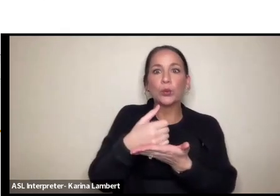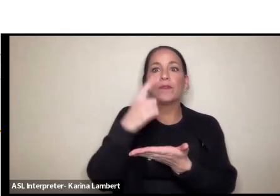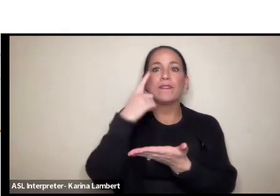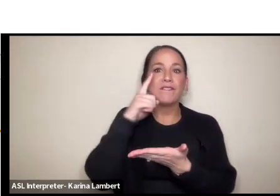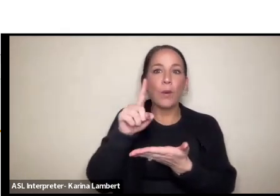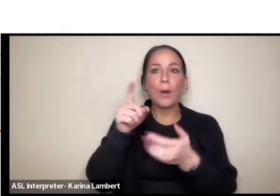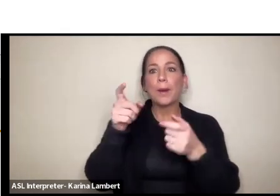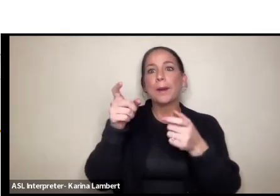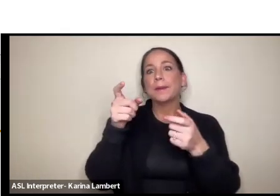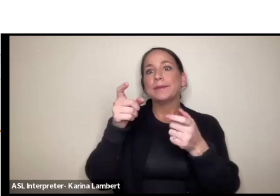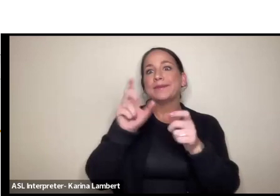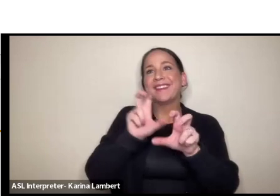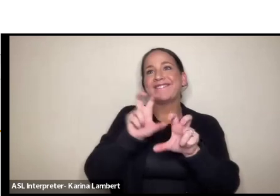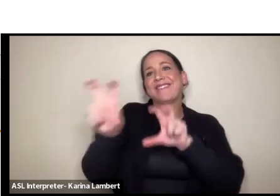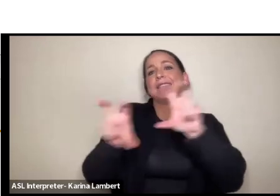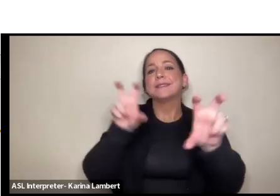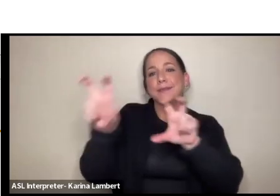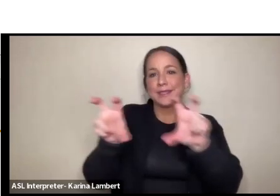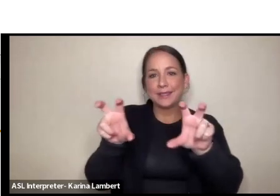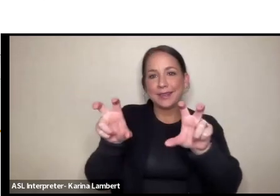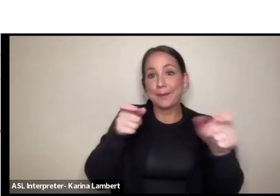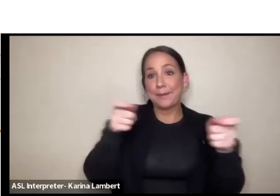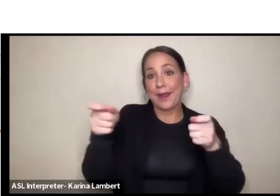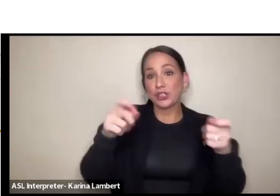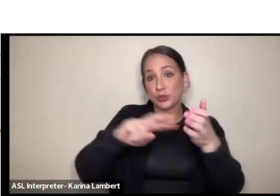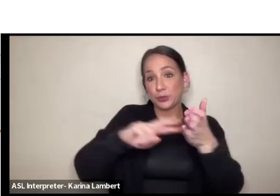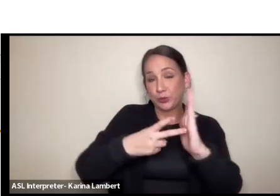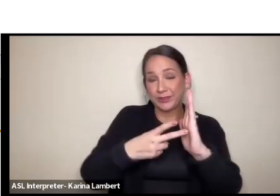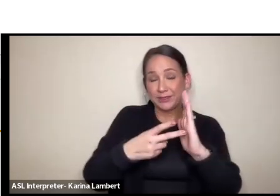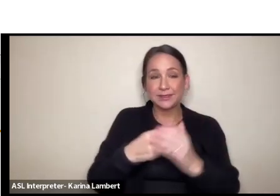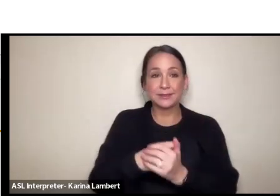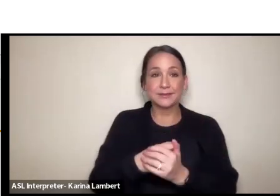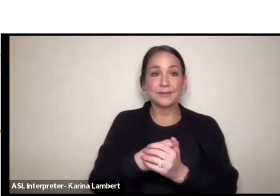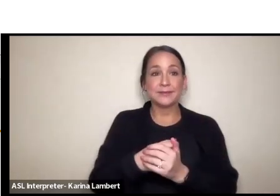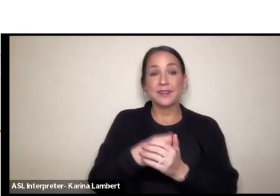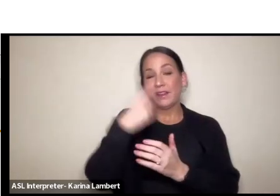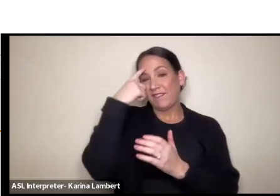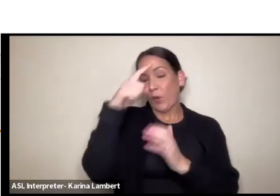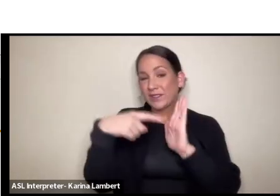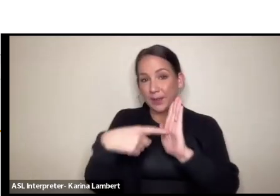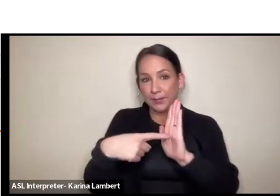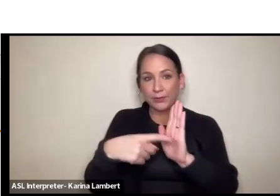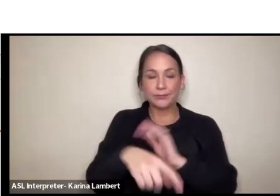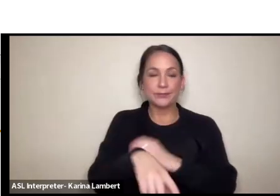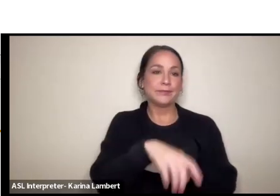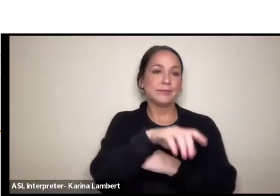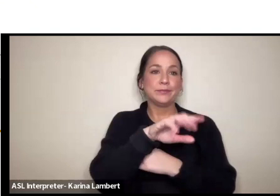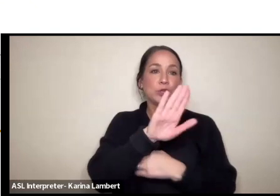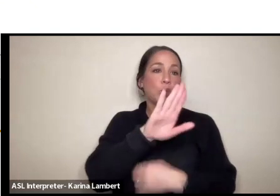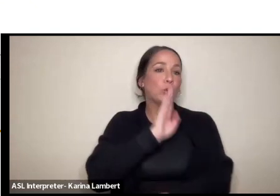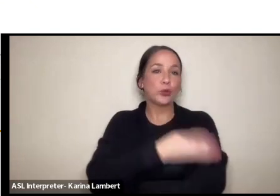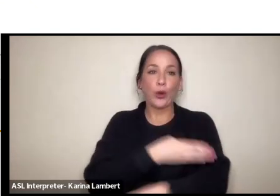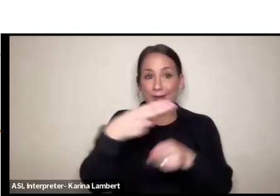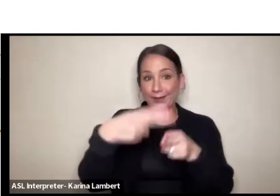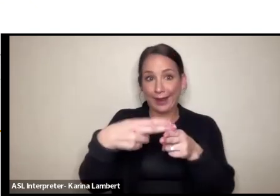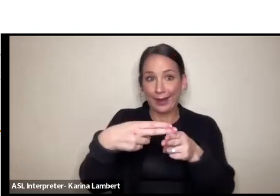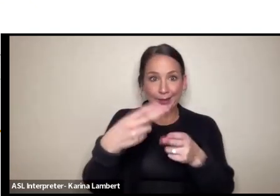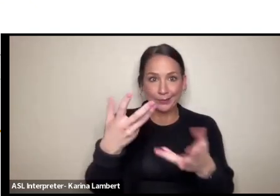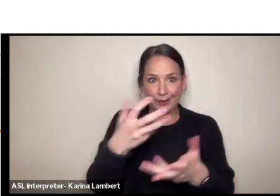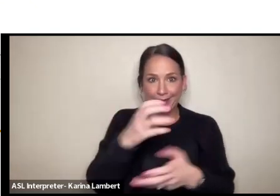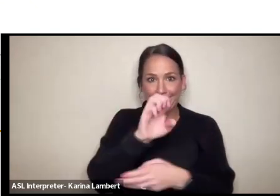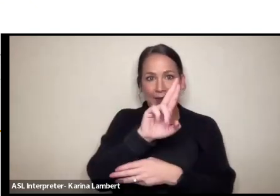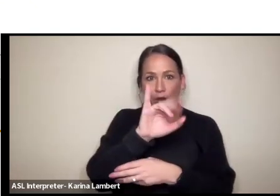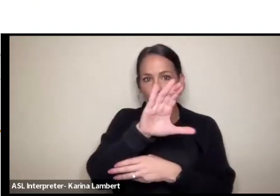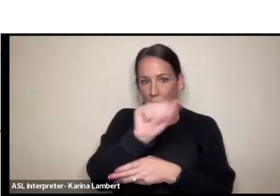purposes. So the best example I can give is Erica. Your daughter's name is Erica, and she joins the